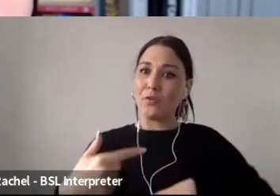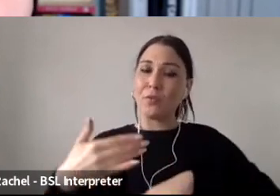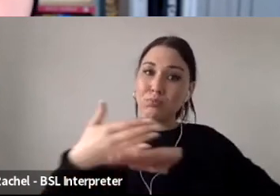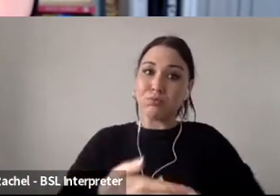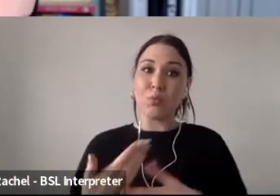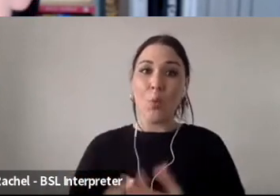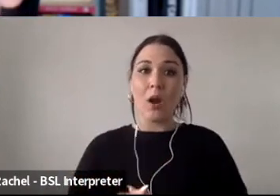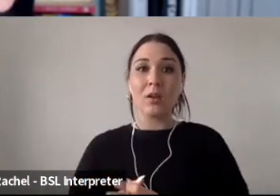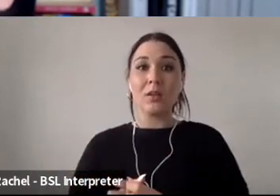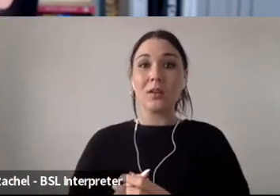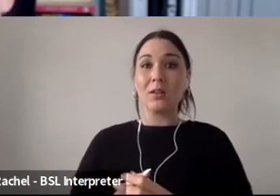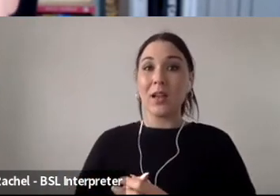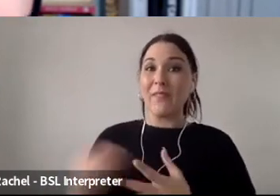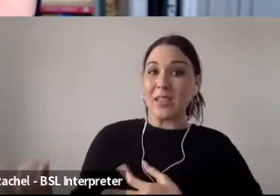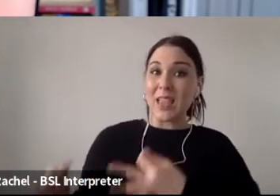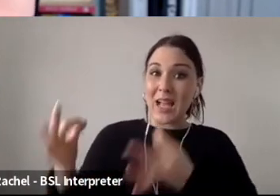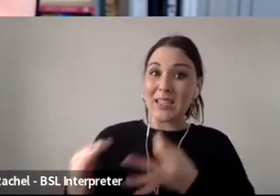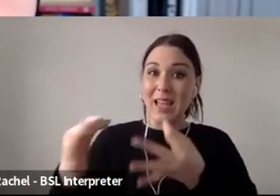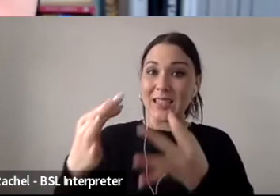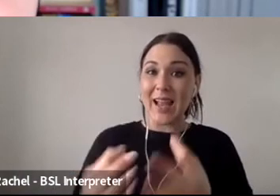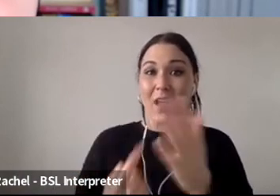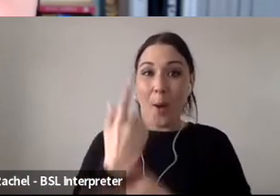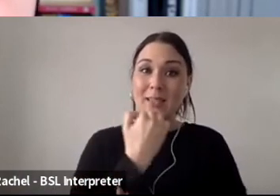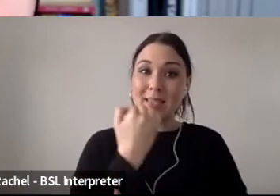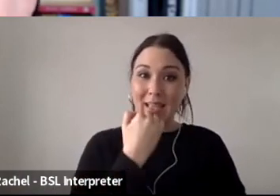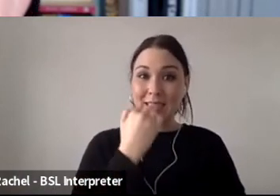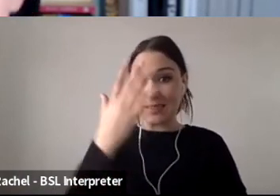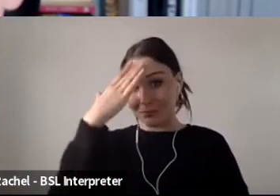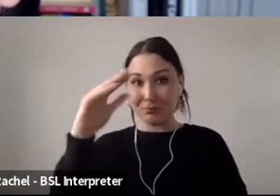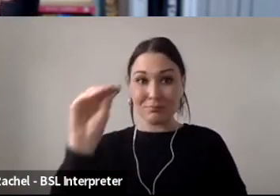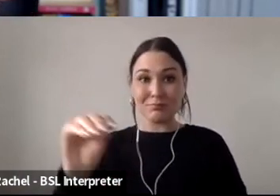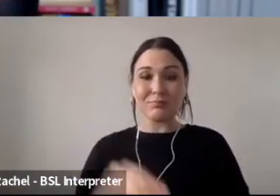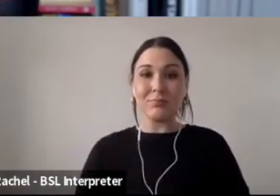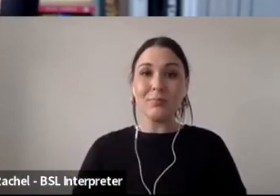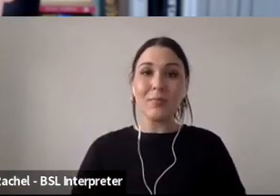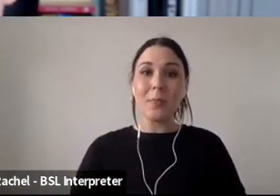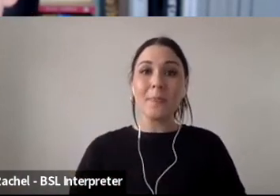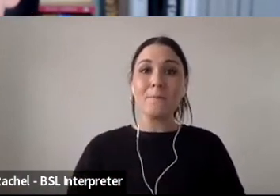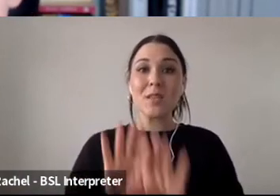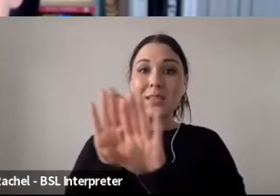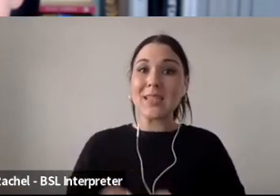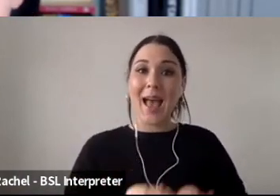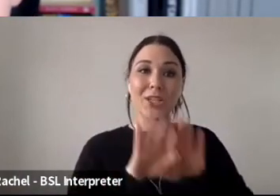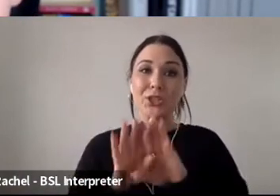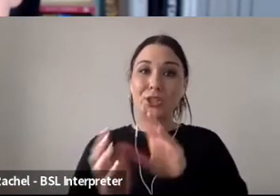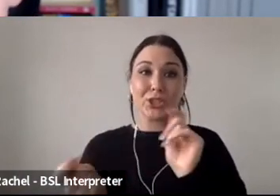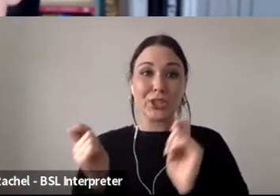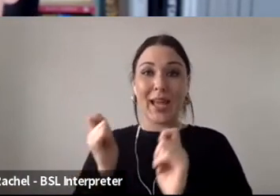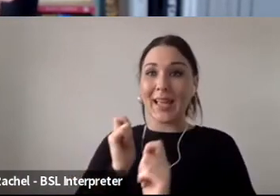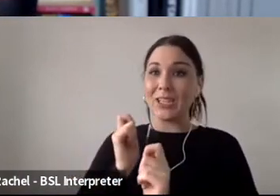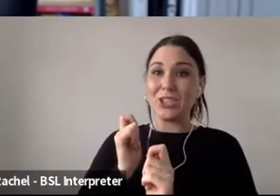help them. But if it gets delayed, then of course we'll update everyone. The standard isn't due to change radically or anything like that. I